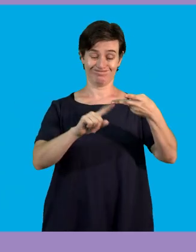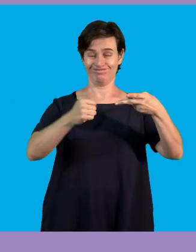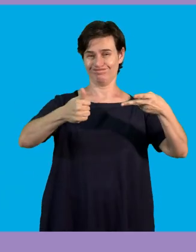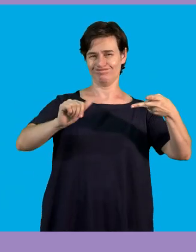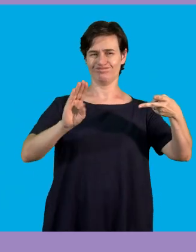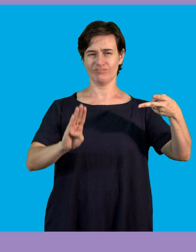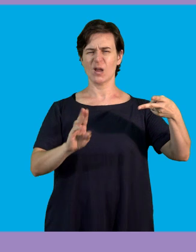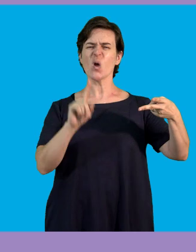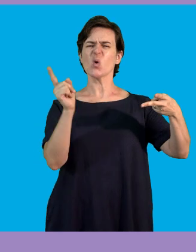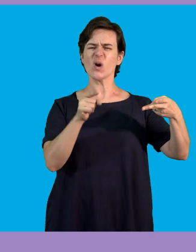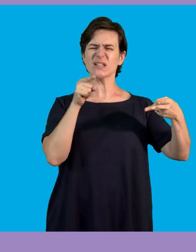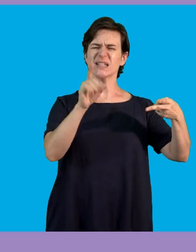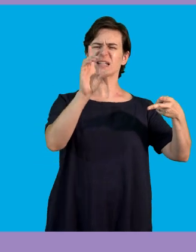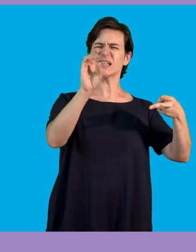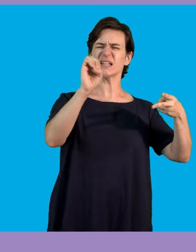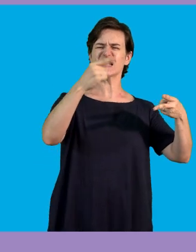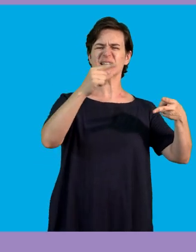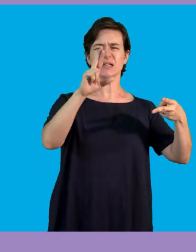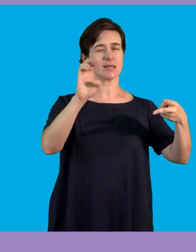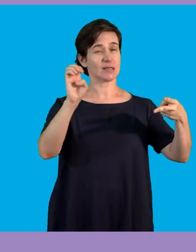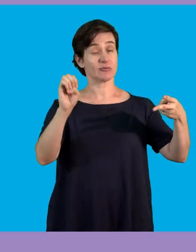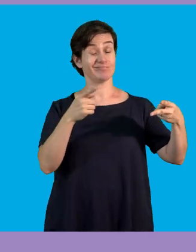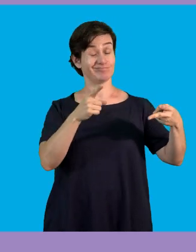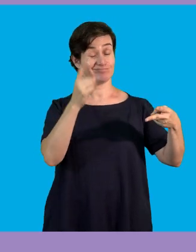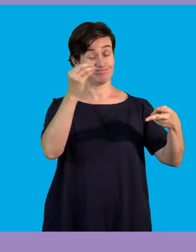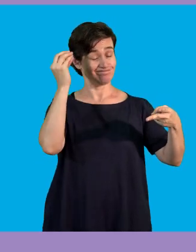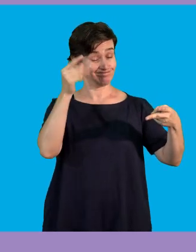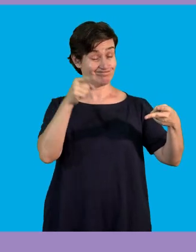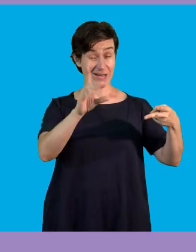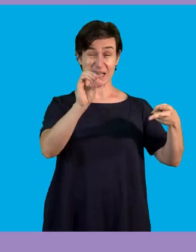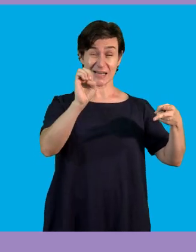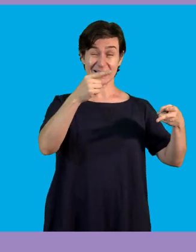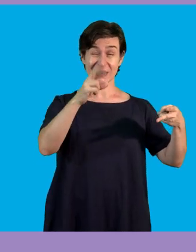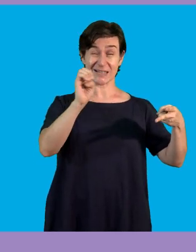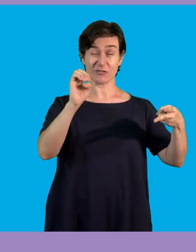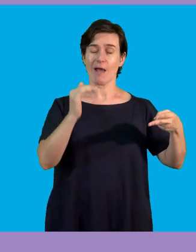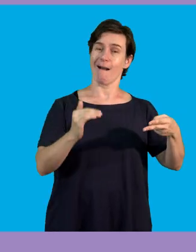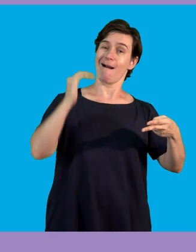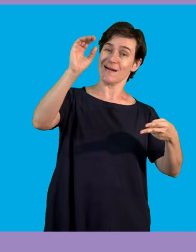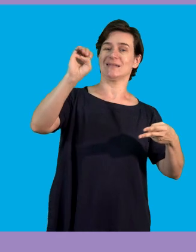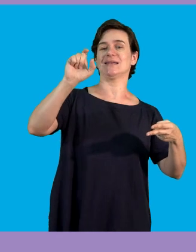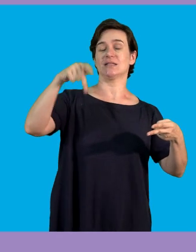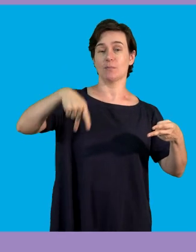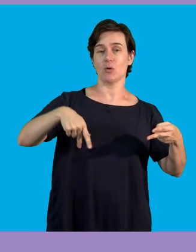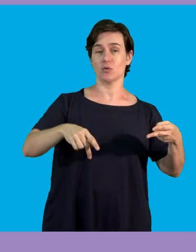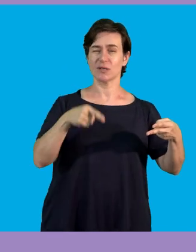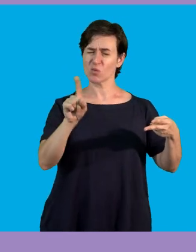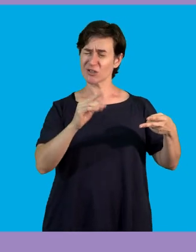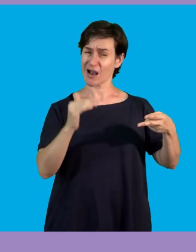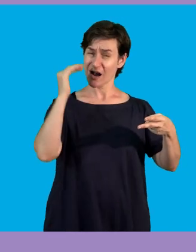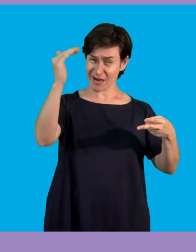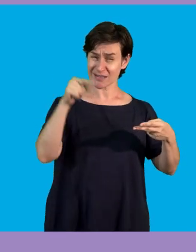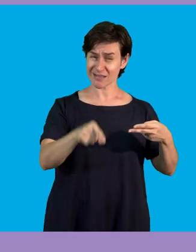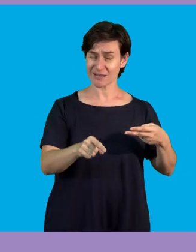question is, what is the degree of the expression? Remember, the degree is the highest exponent, and that exponent is a